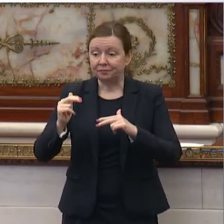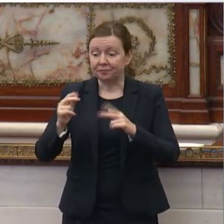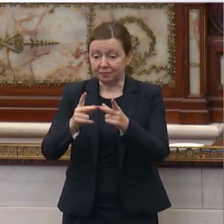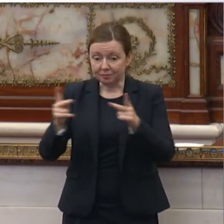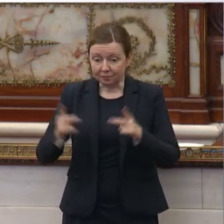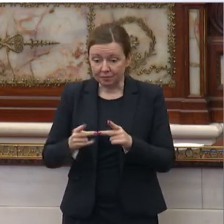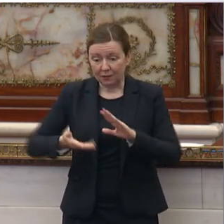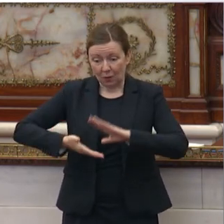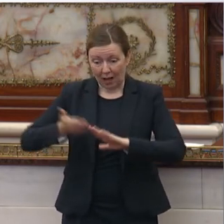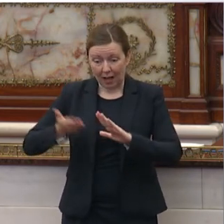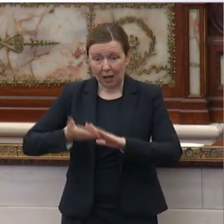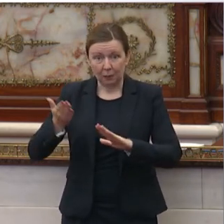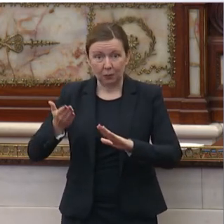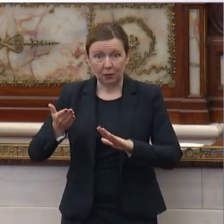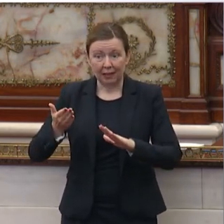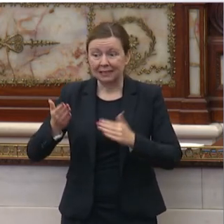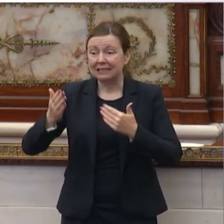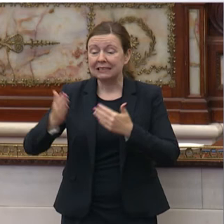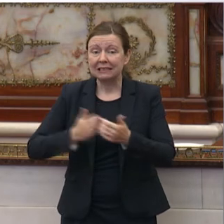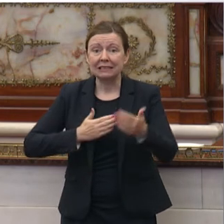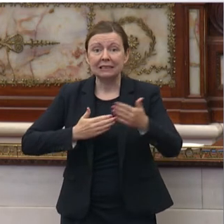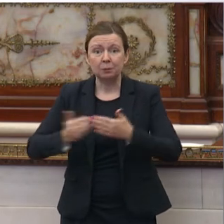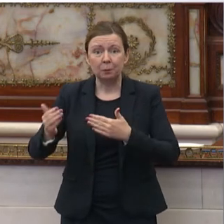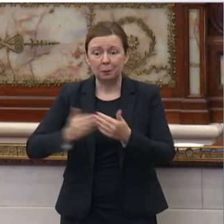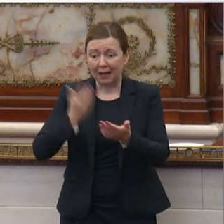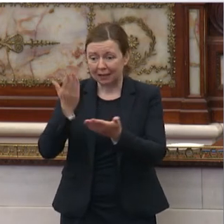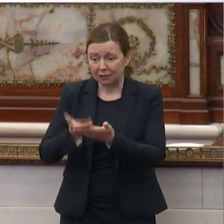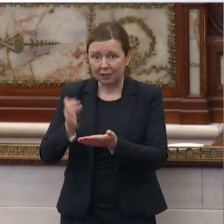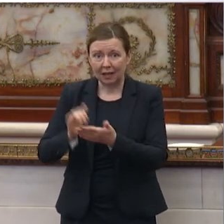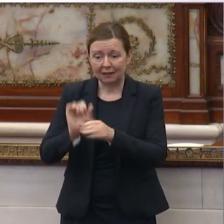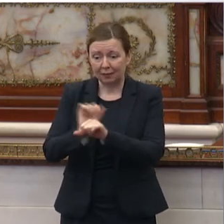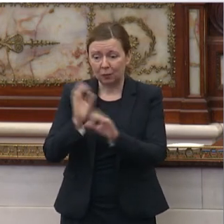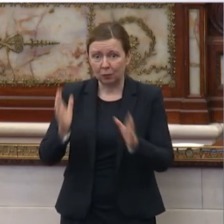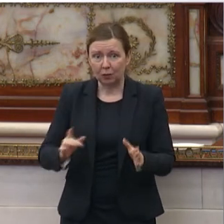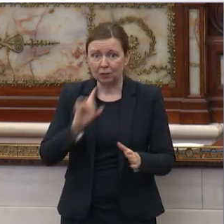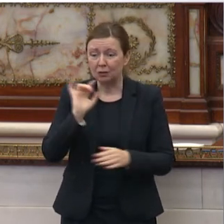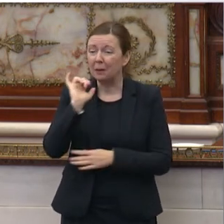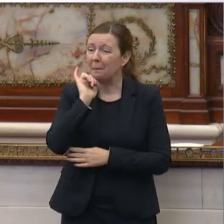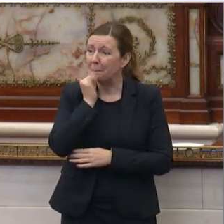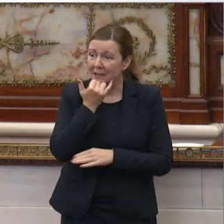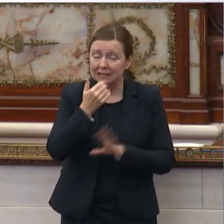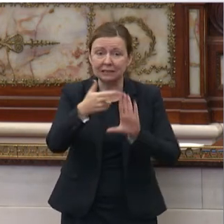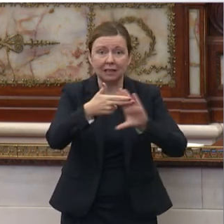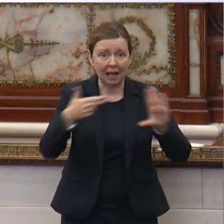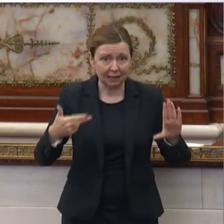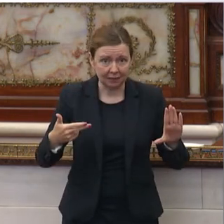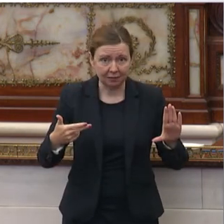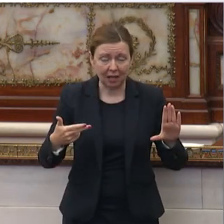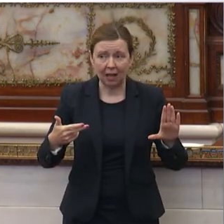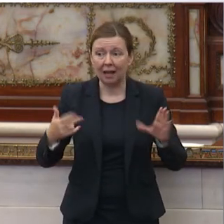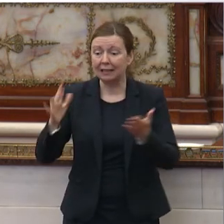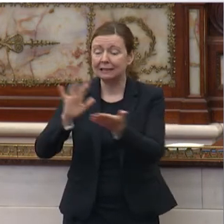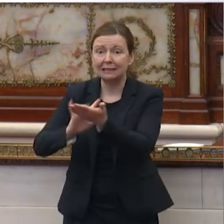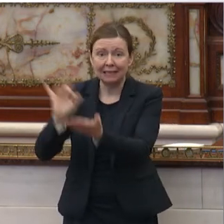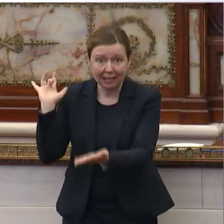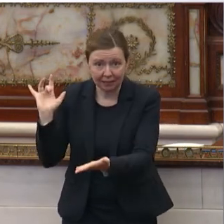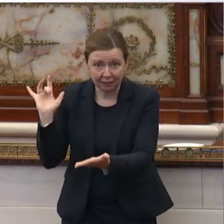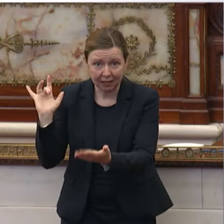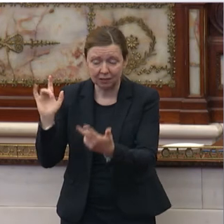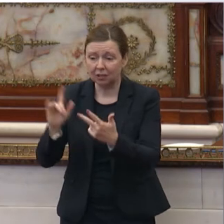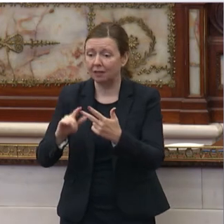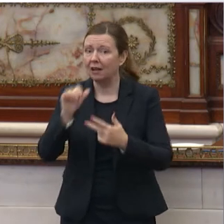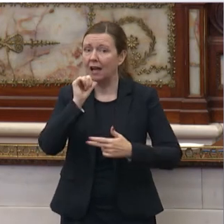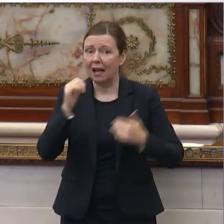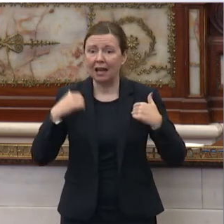a construction site to operate despite the fact that the workers are misclassified, taken advantage of, and do not